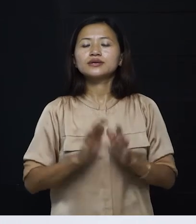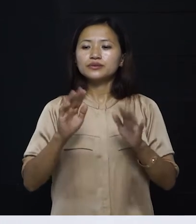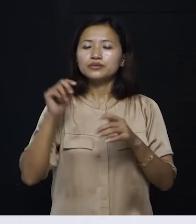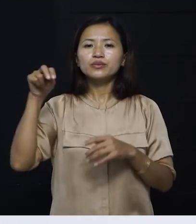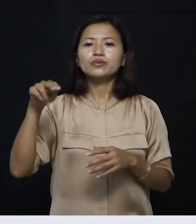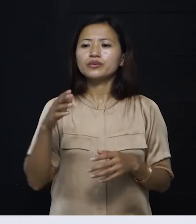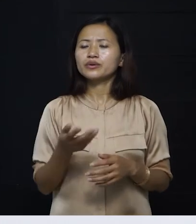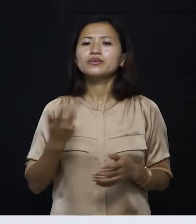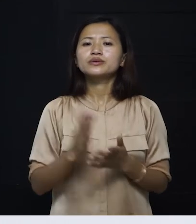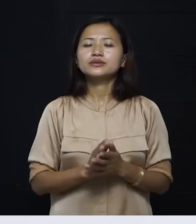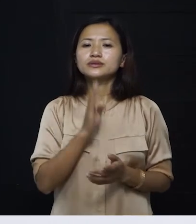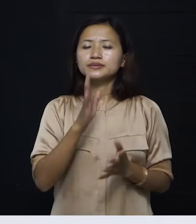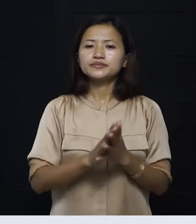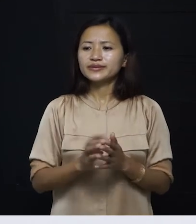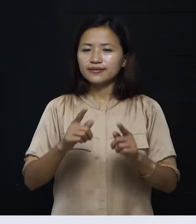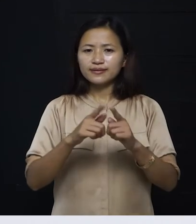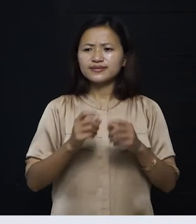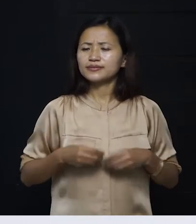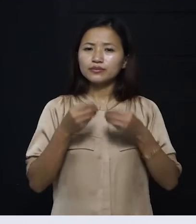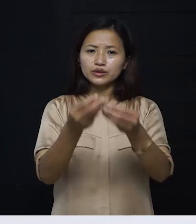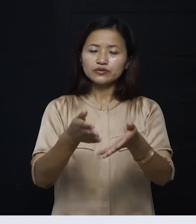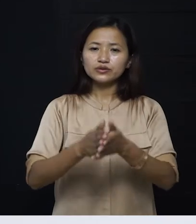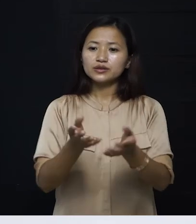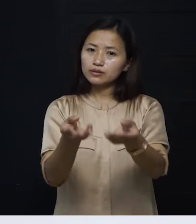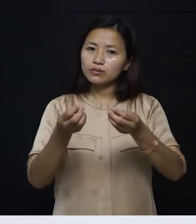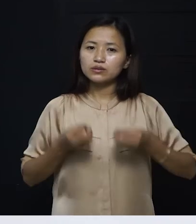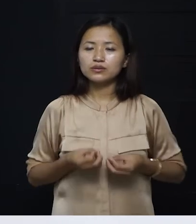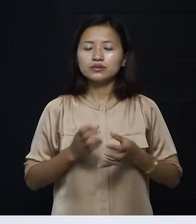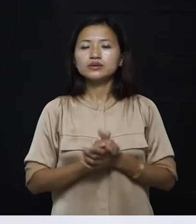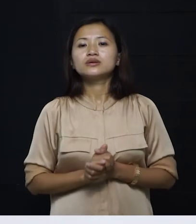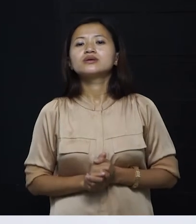where there is an agreement between the lender and the borrowers